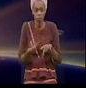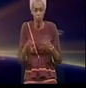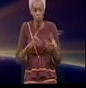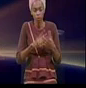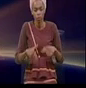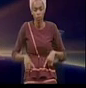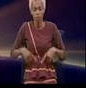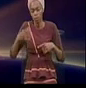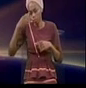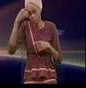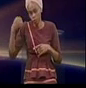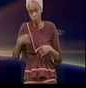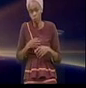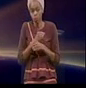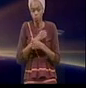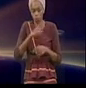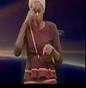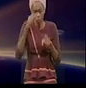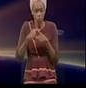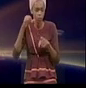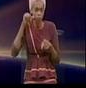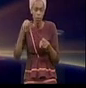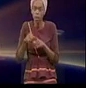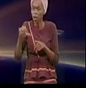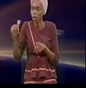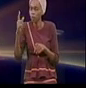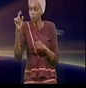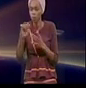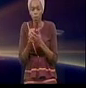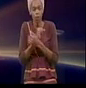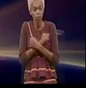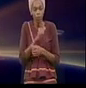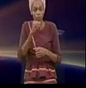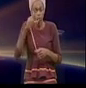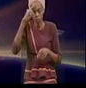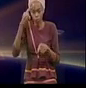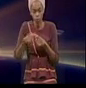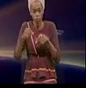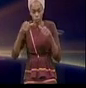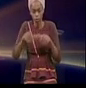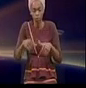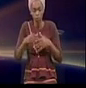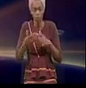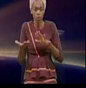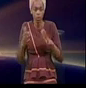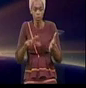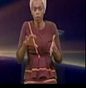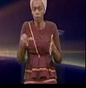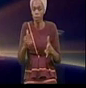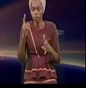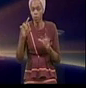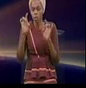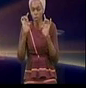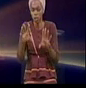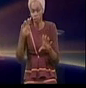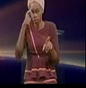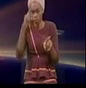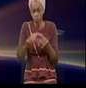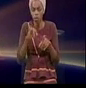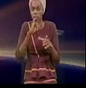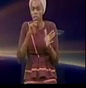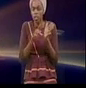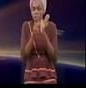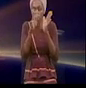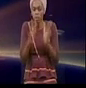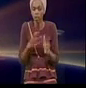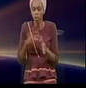we love the brethren. He that loveth not his brother abideth in death. Whosoever hateth his brother is a murderer, and